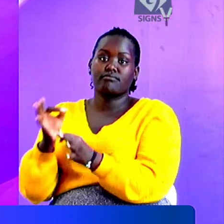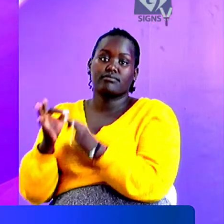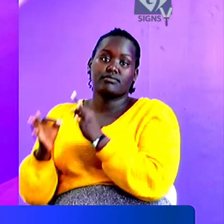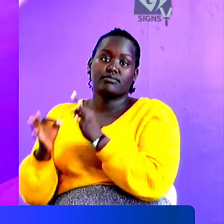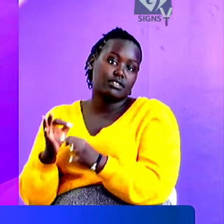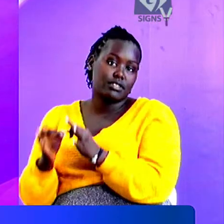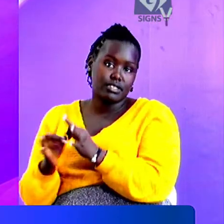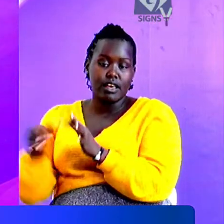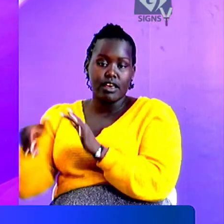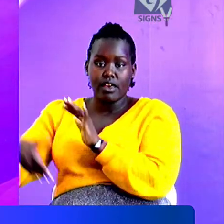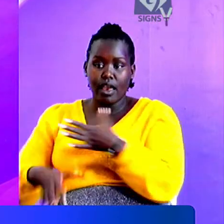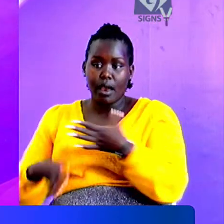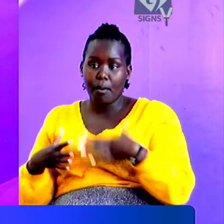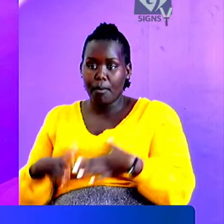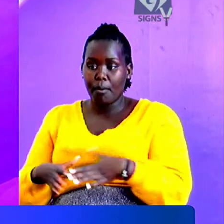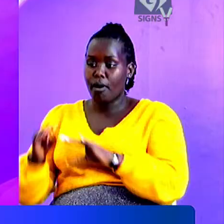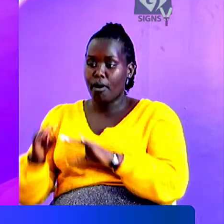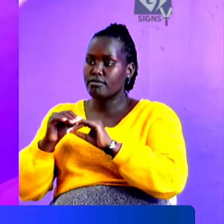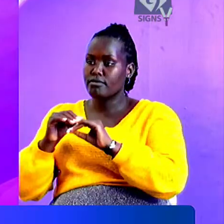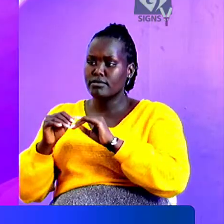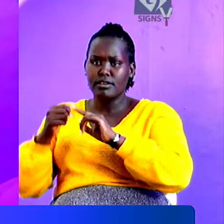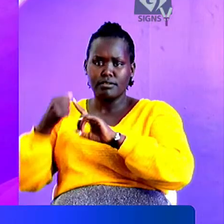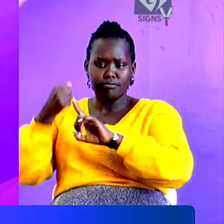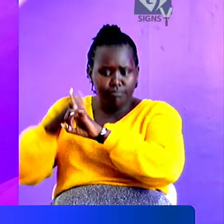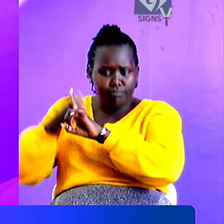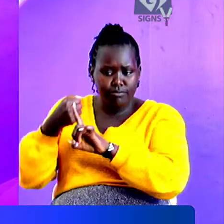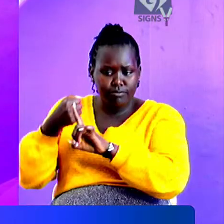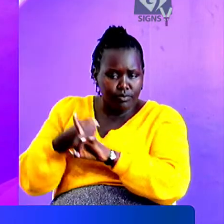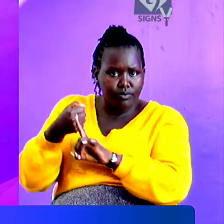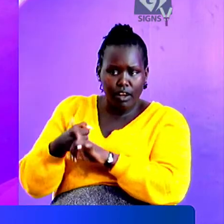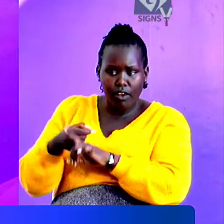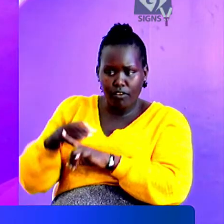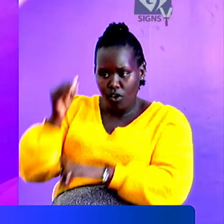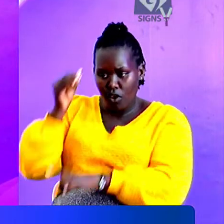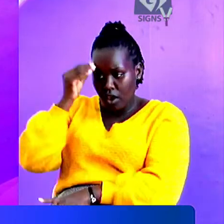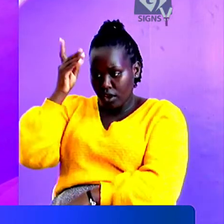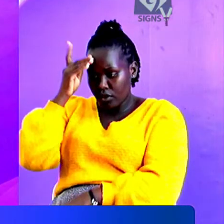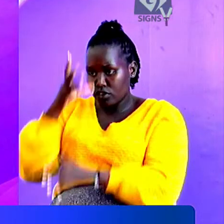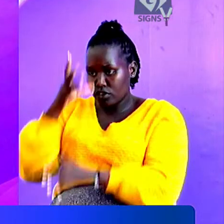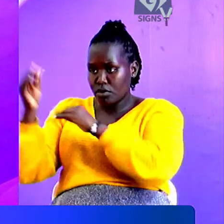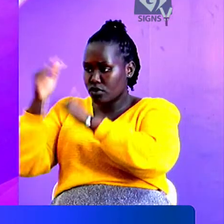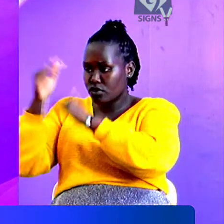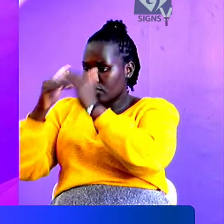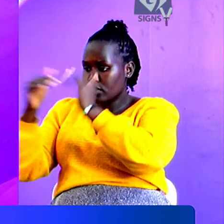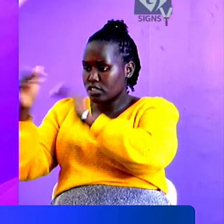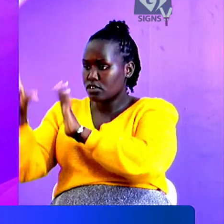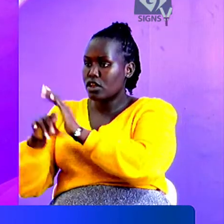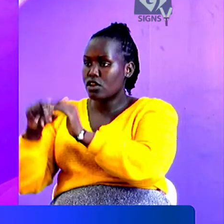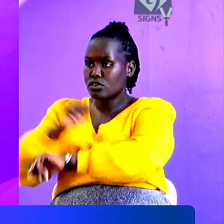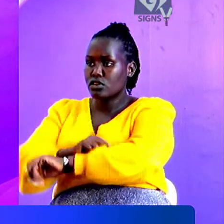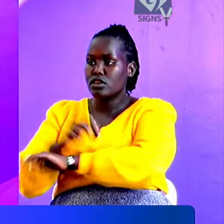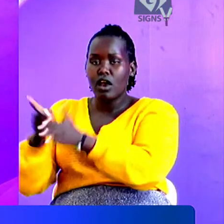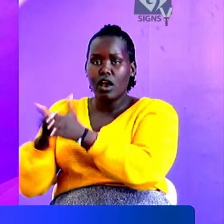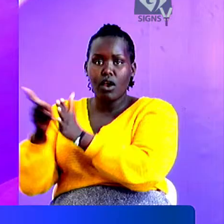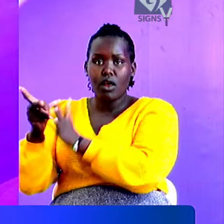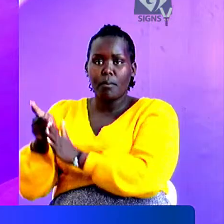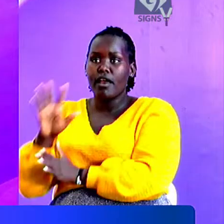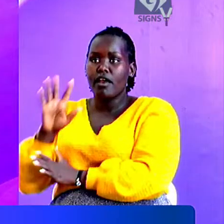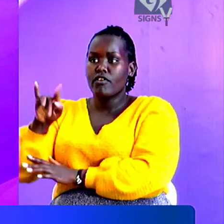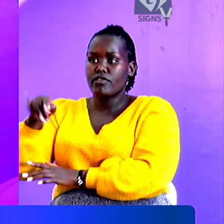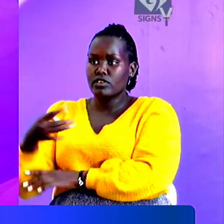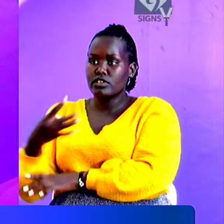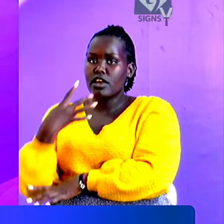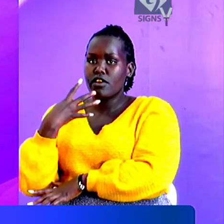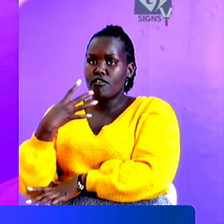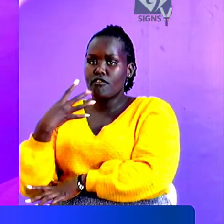for their education. When I went to the University of Nairobi law school, I was paying 5,400 Kenya shillings